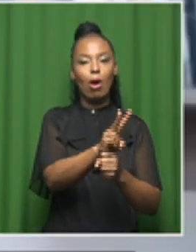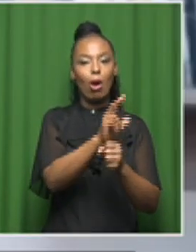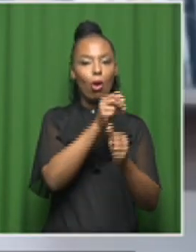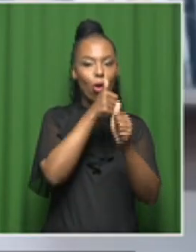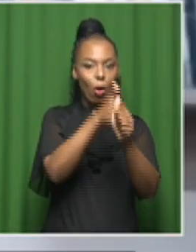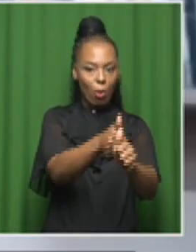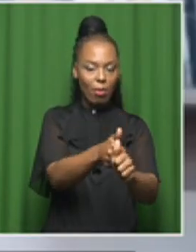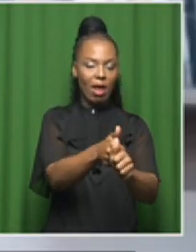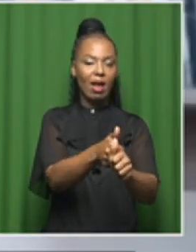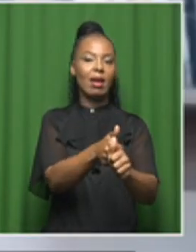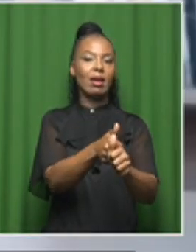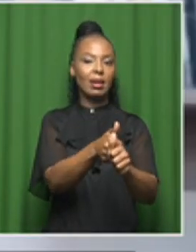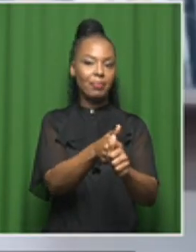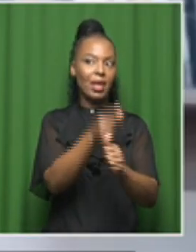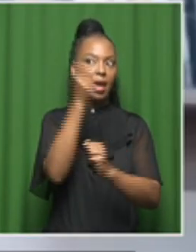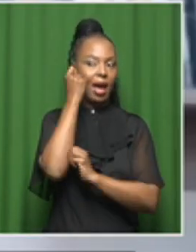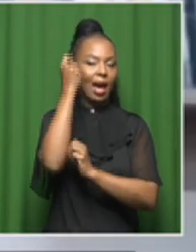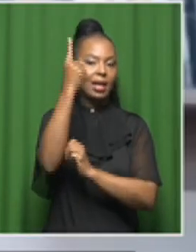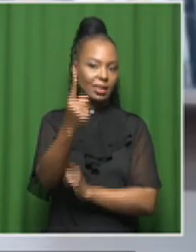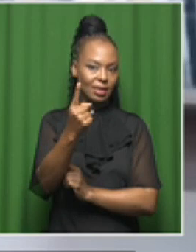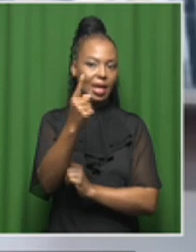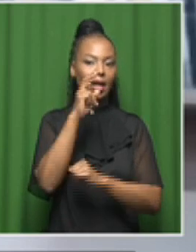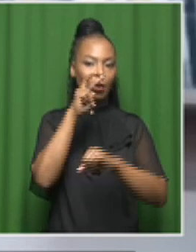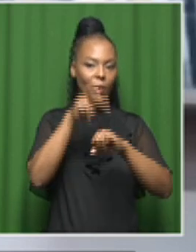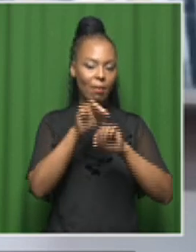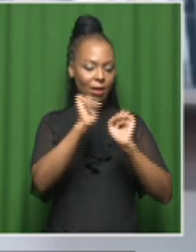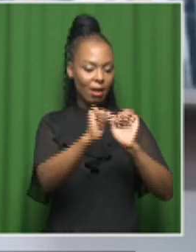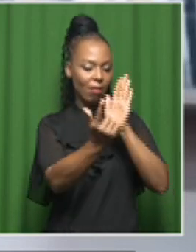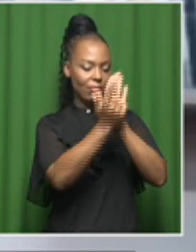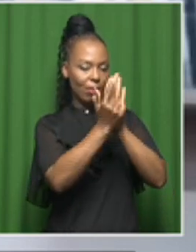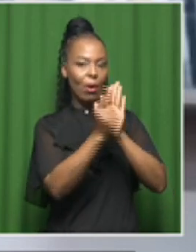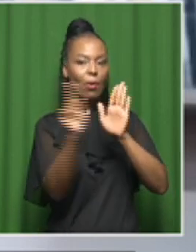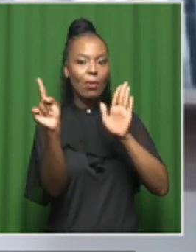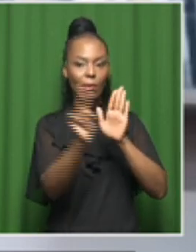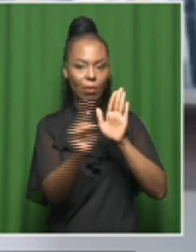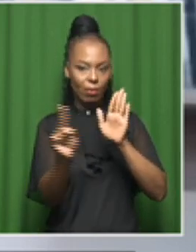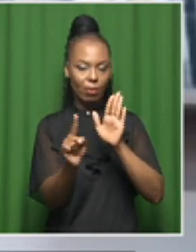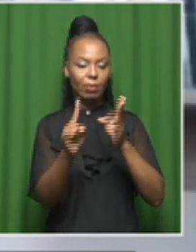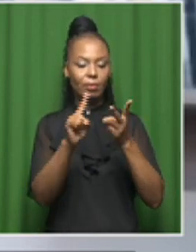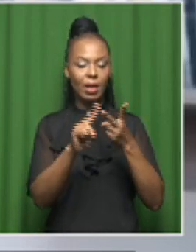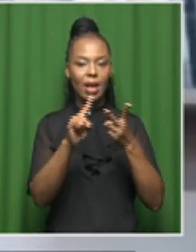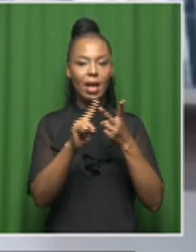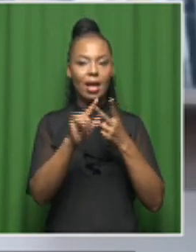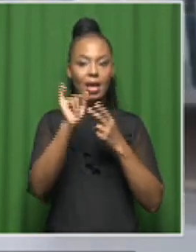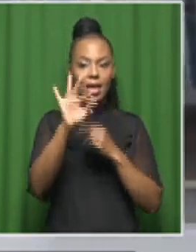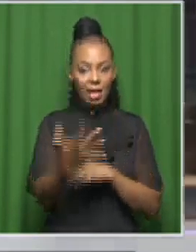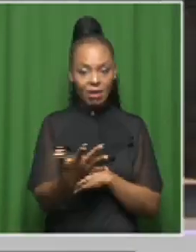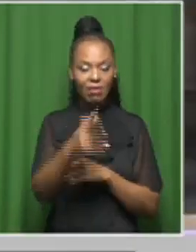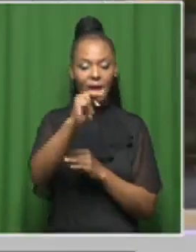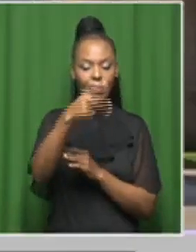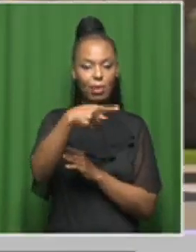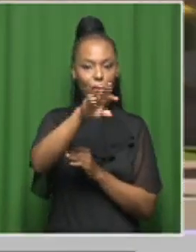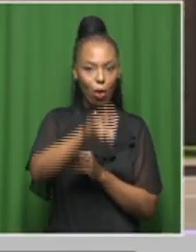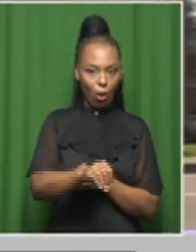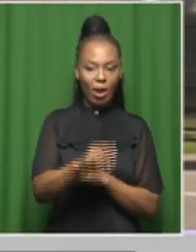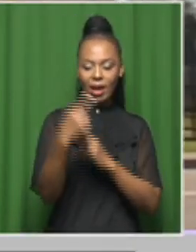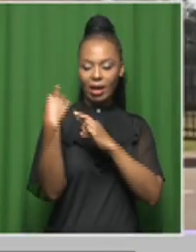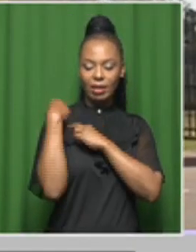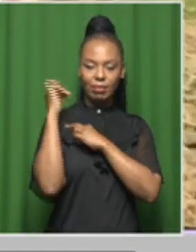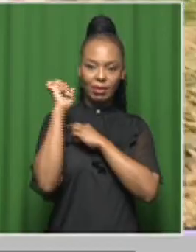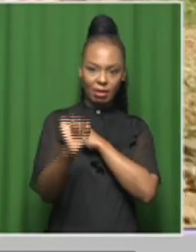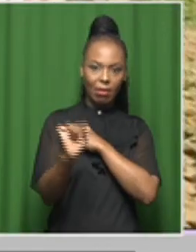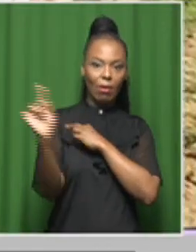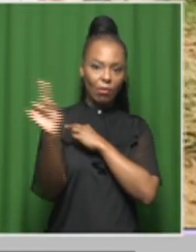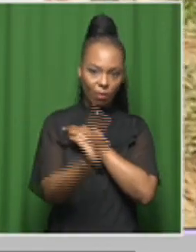understand what is the legal requirement and the responsibility of being a nonprofit in South Africa.